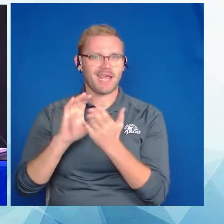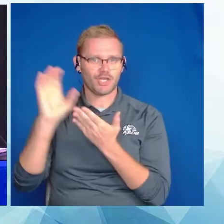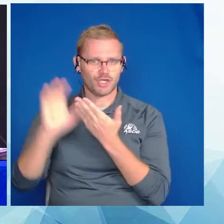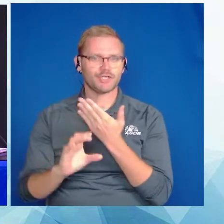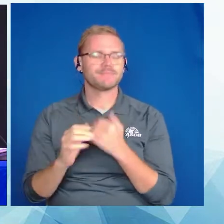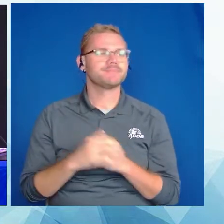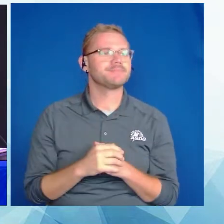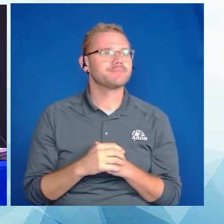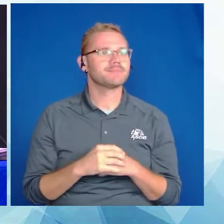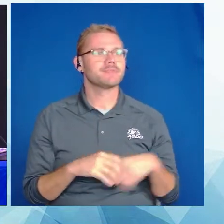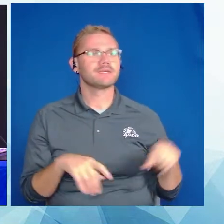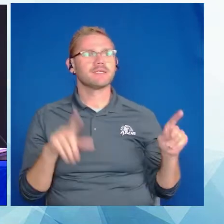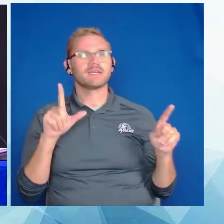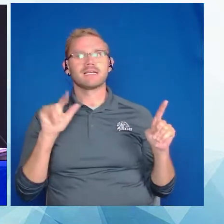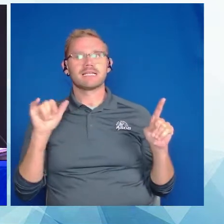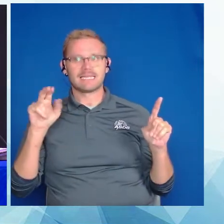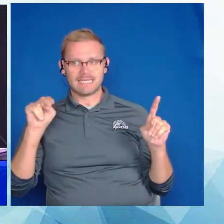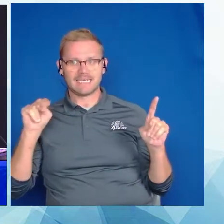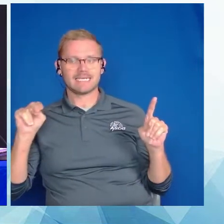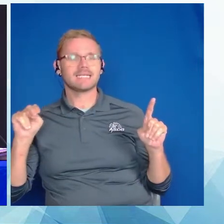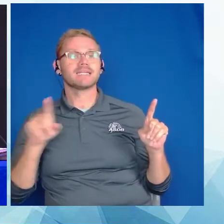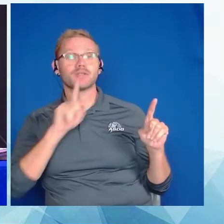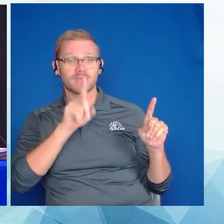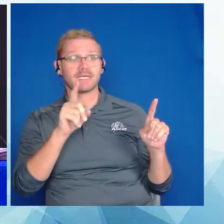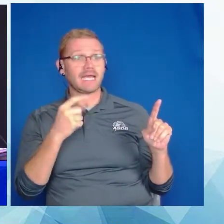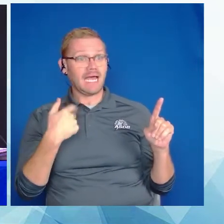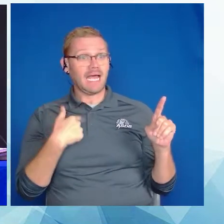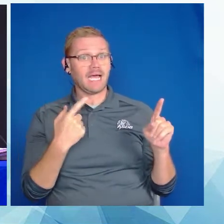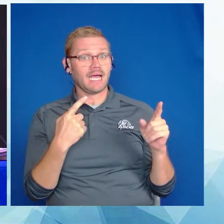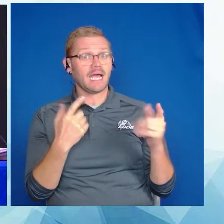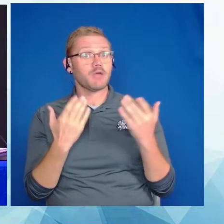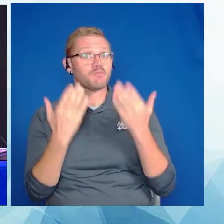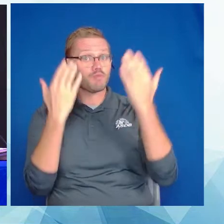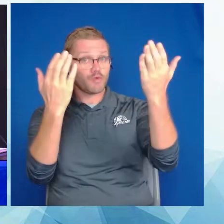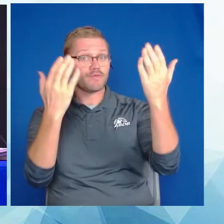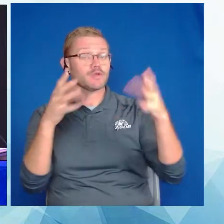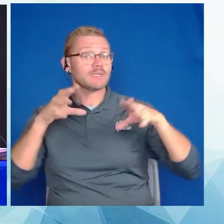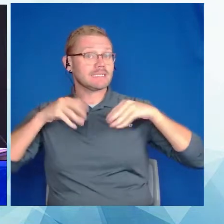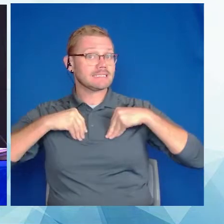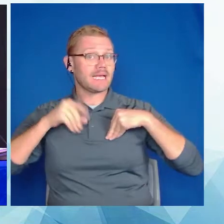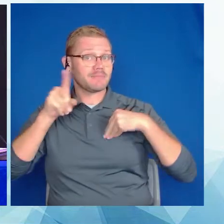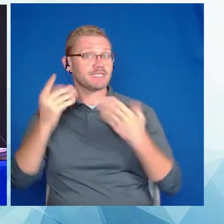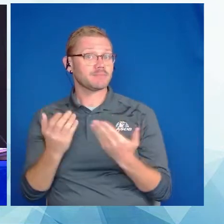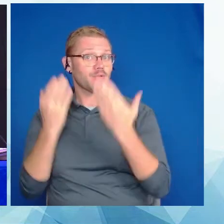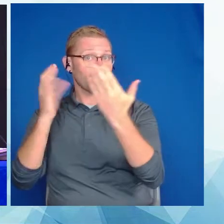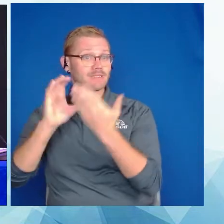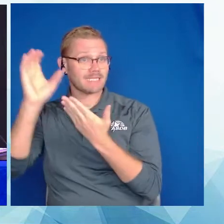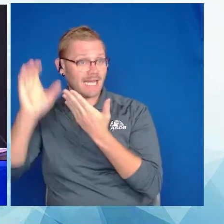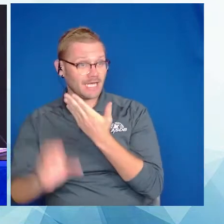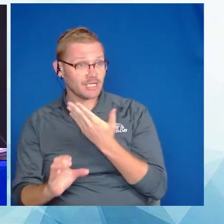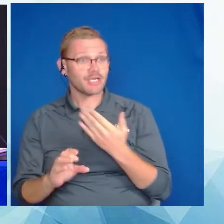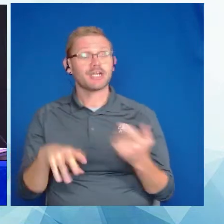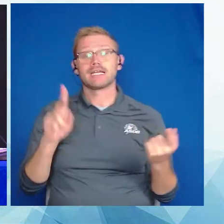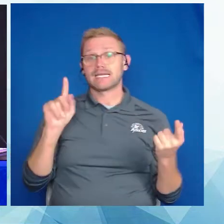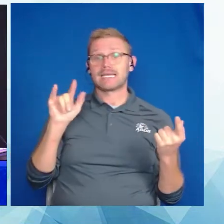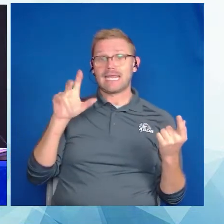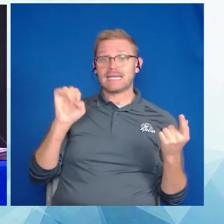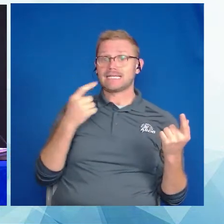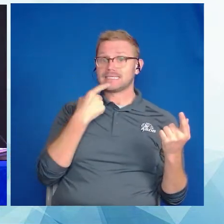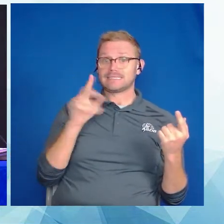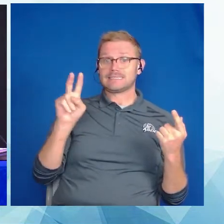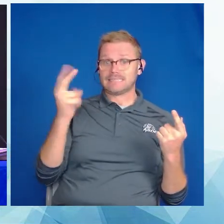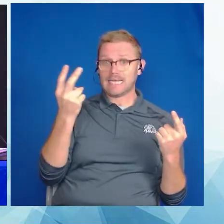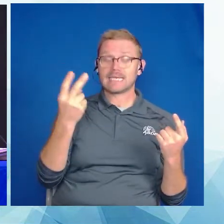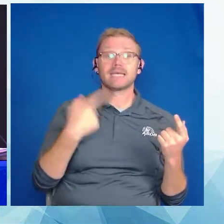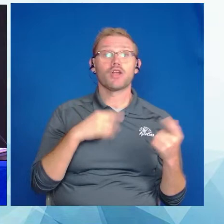This is Lynn. I move that we accept the proposed calendar. This is Katie, I second. All